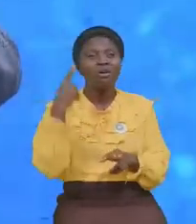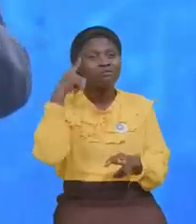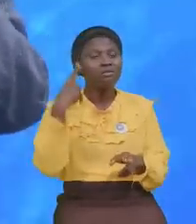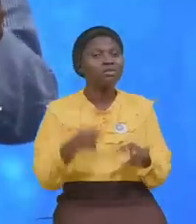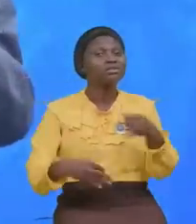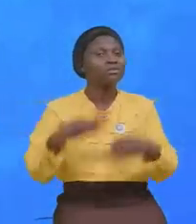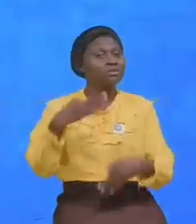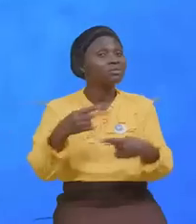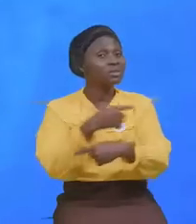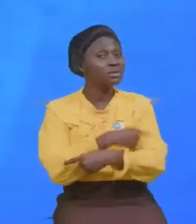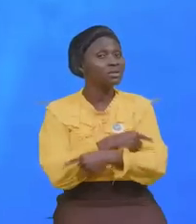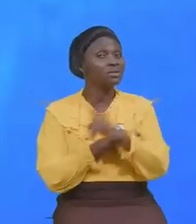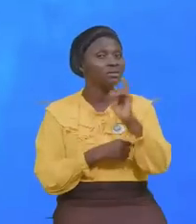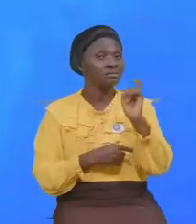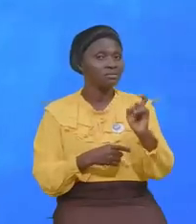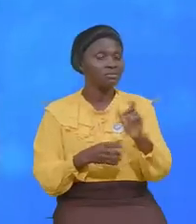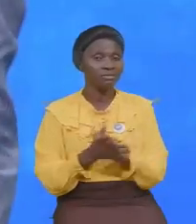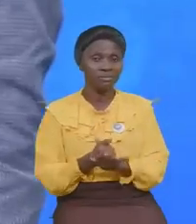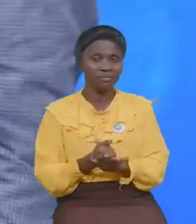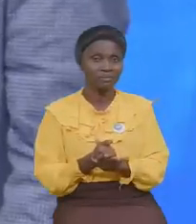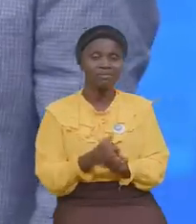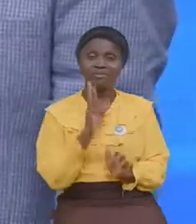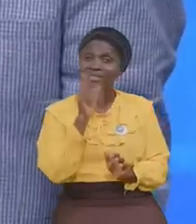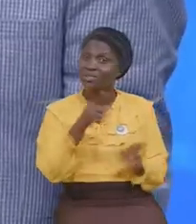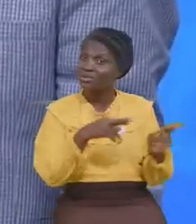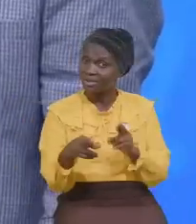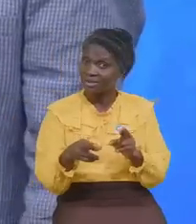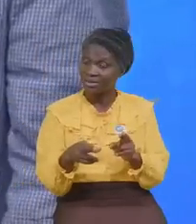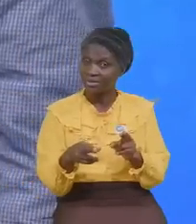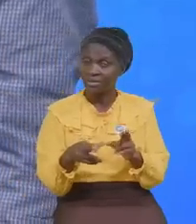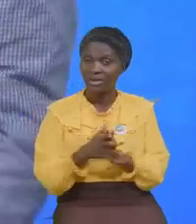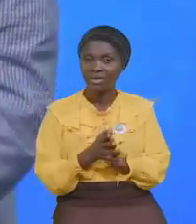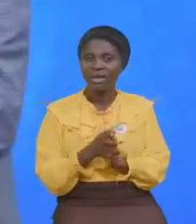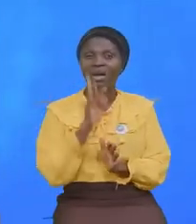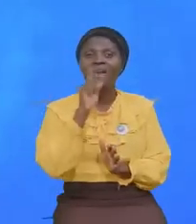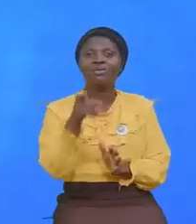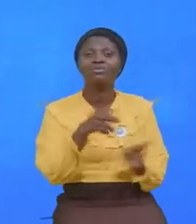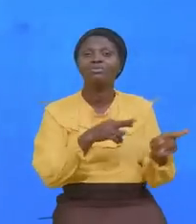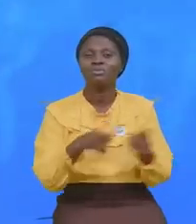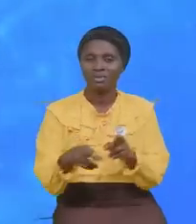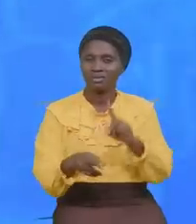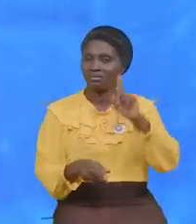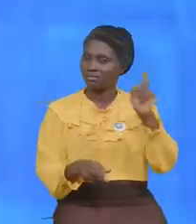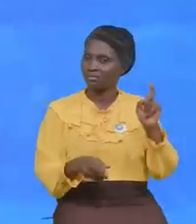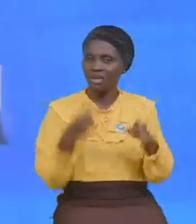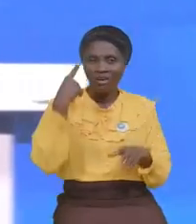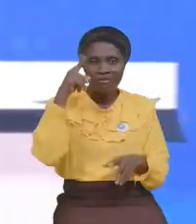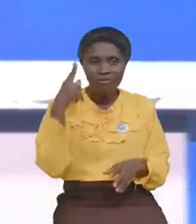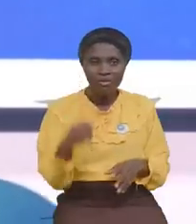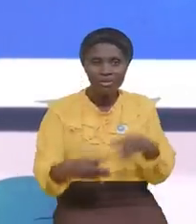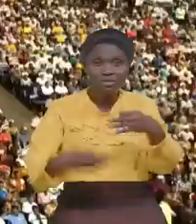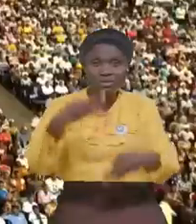judgment day? Are you ready? Are you ready for the judgment